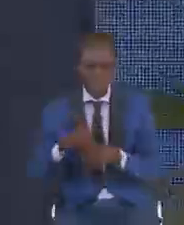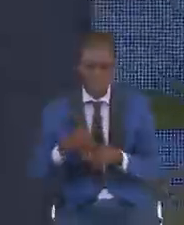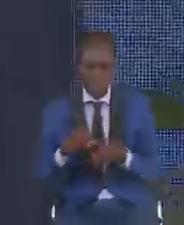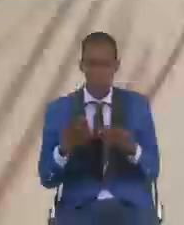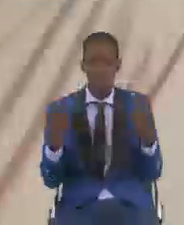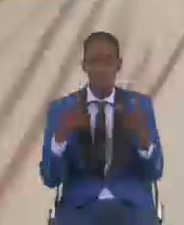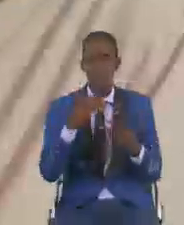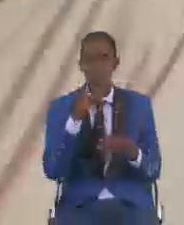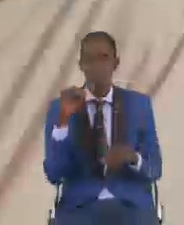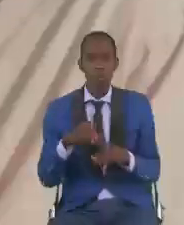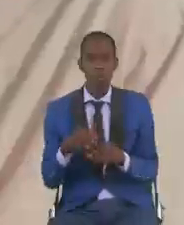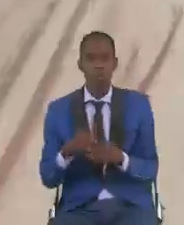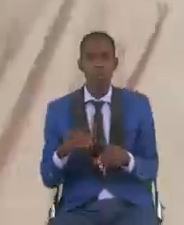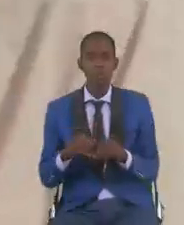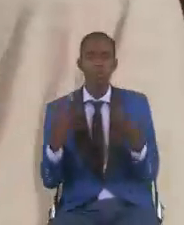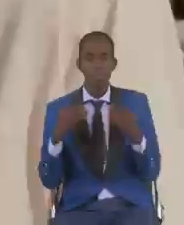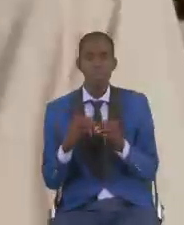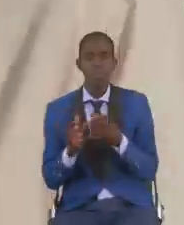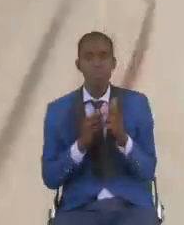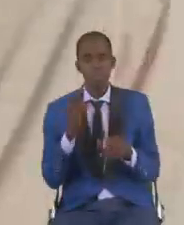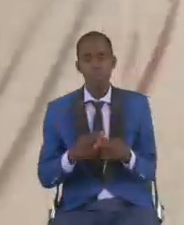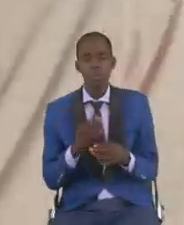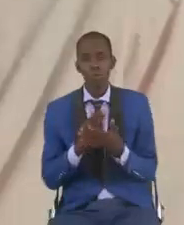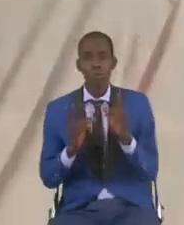vain. Somebody plants